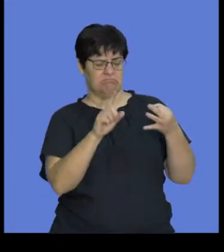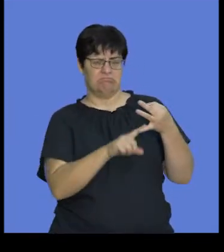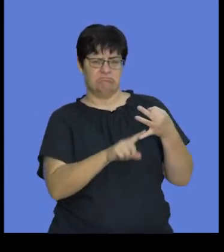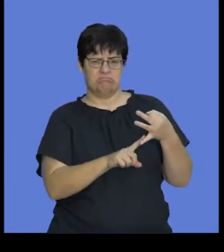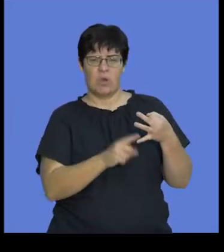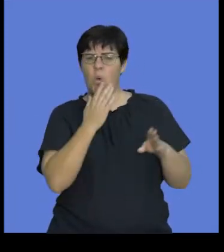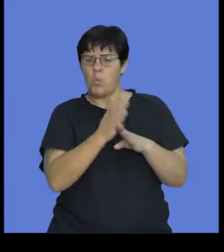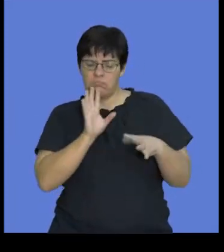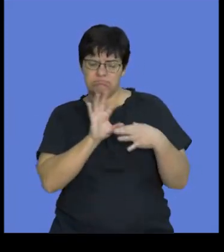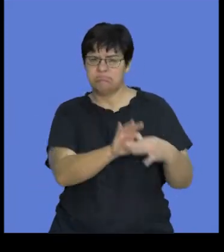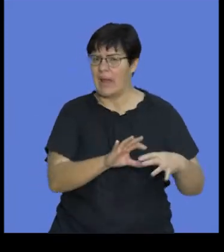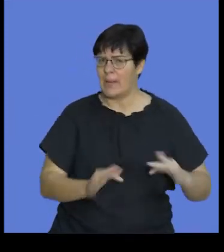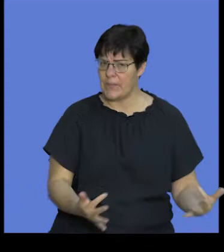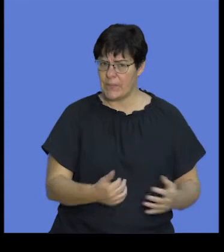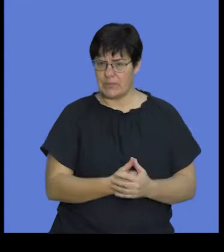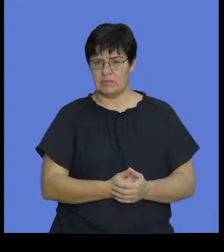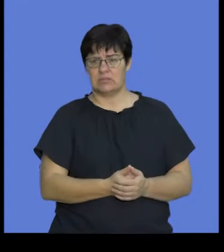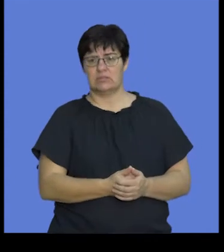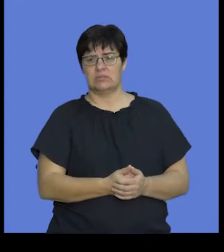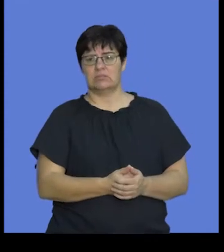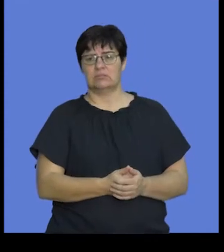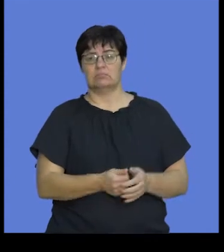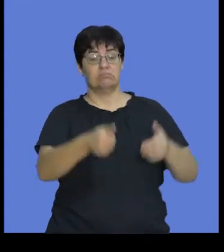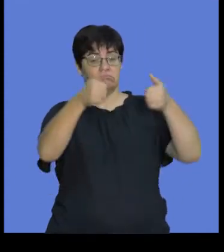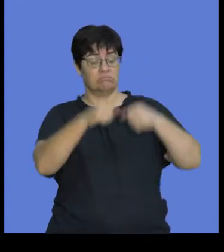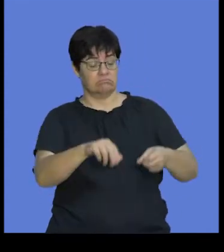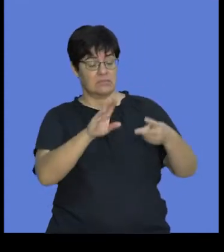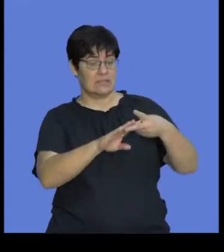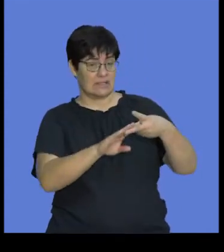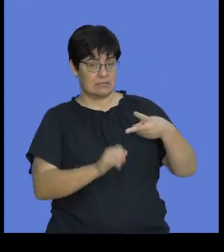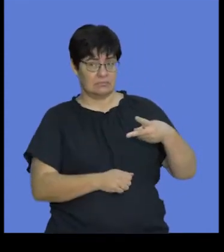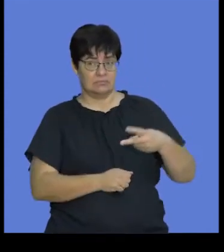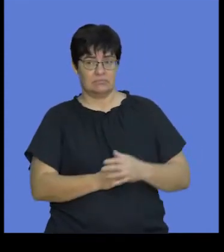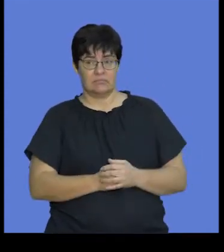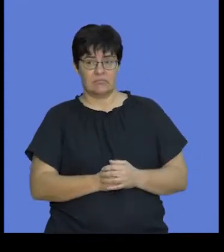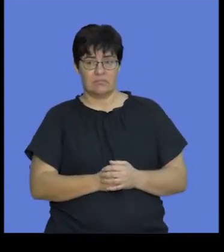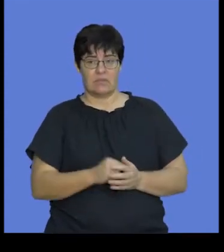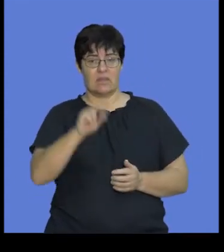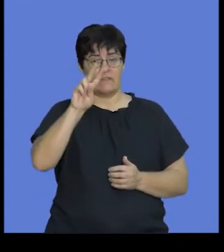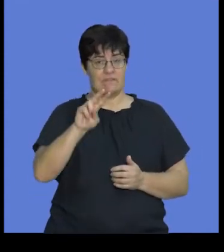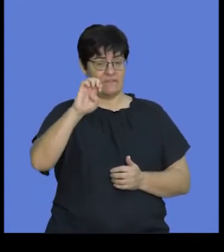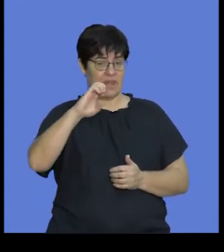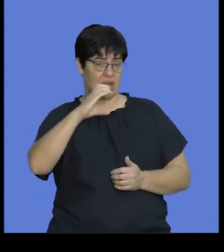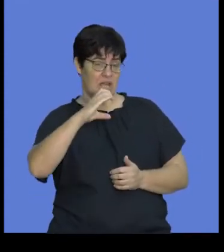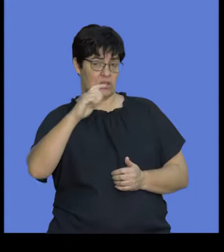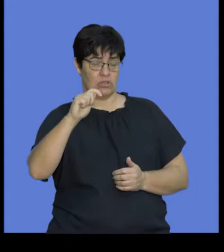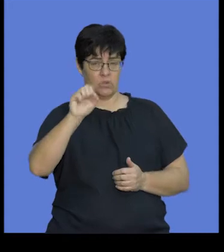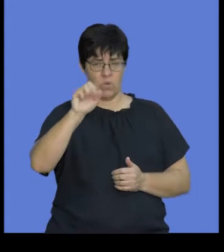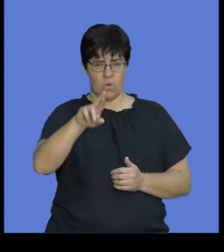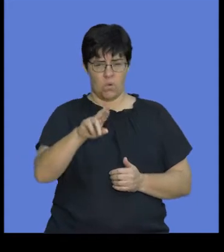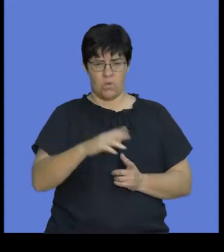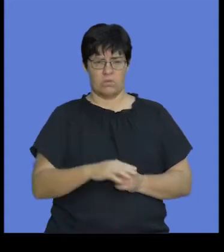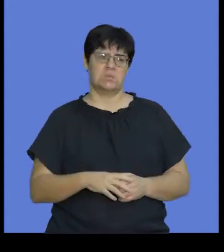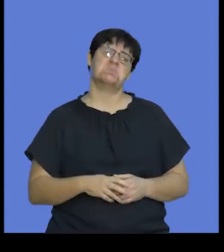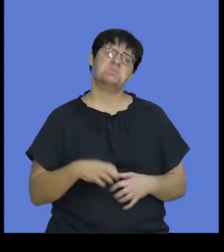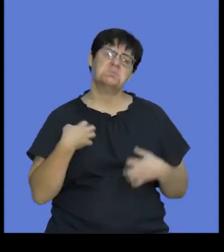we work with it? Then we're going to look at the term vector again, and I can hear the